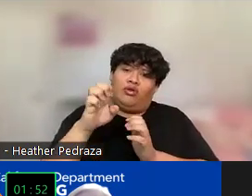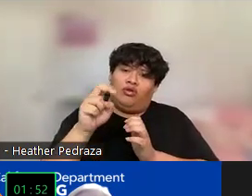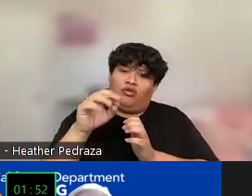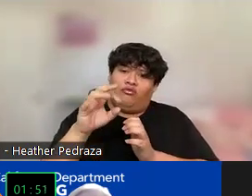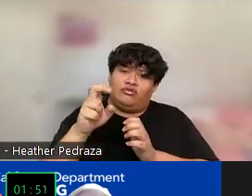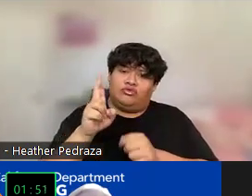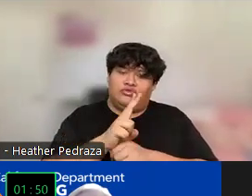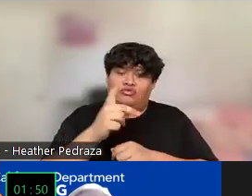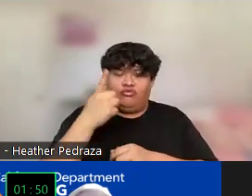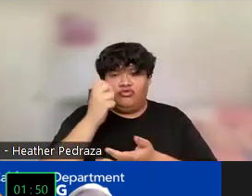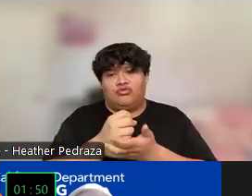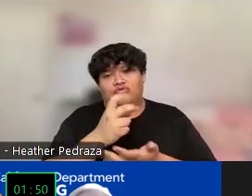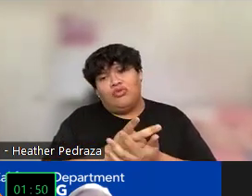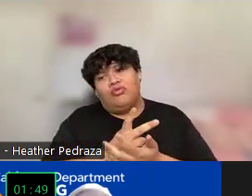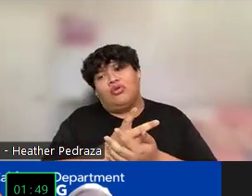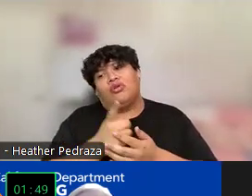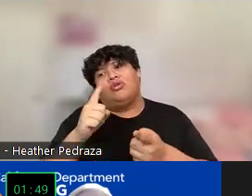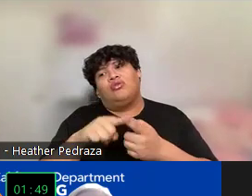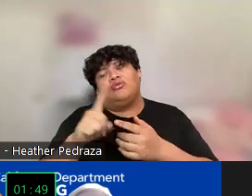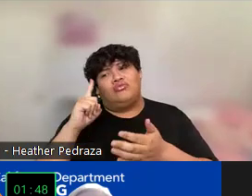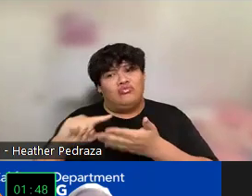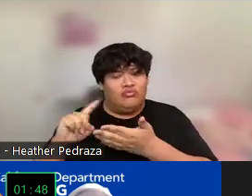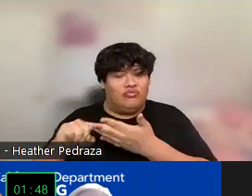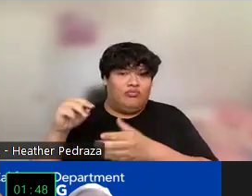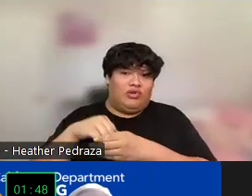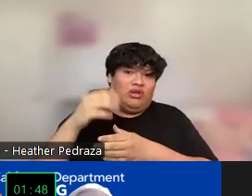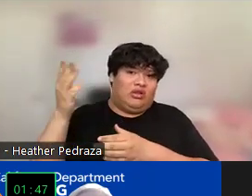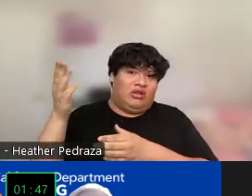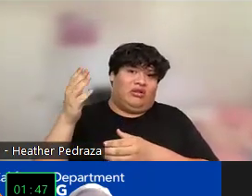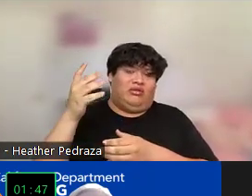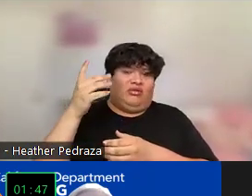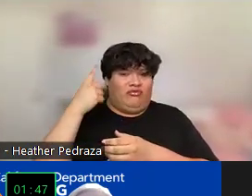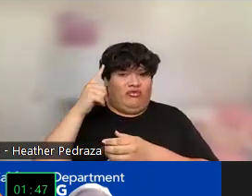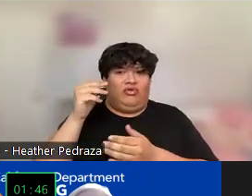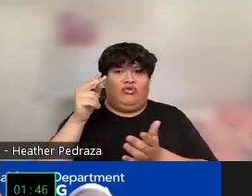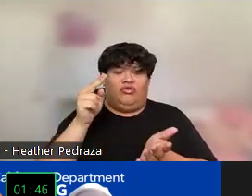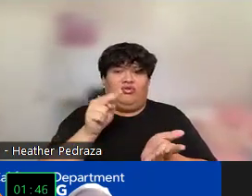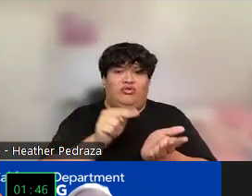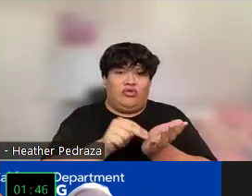social work and the interdisciplinary teams to intimidate nursing home residents.